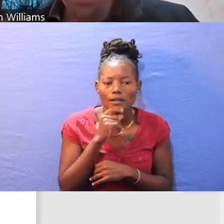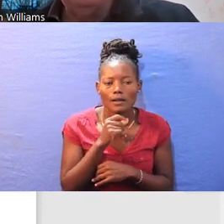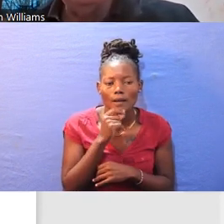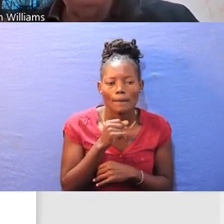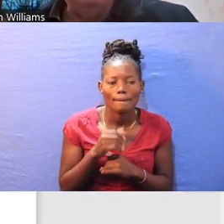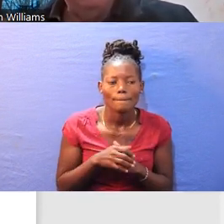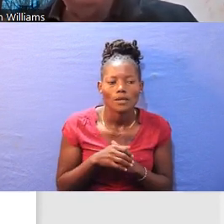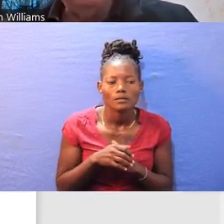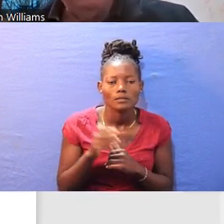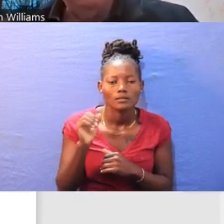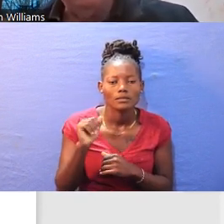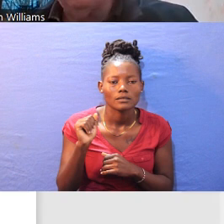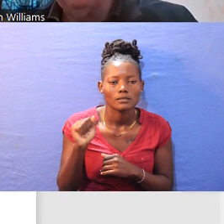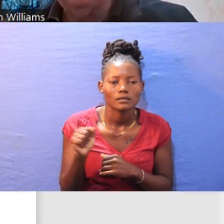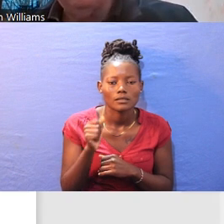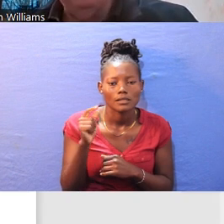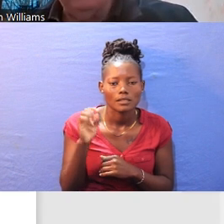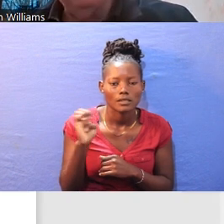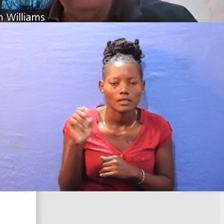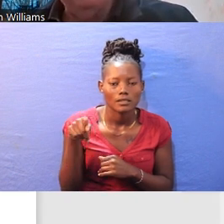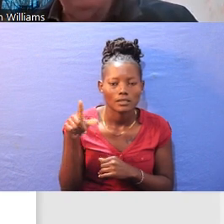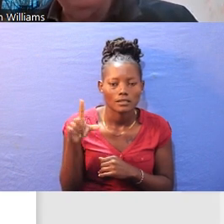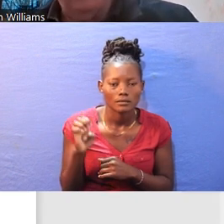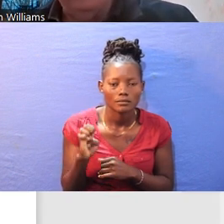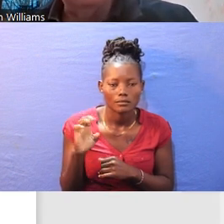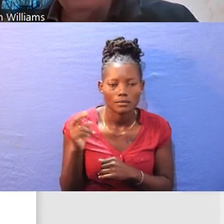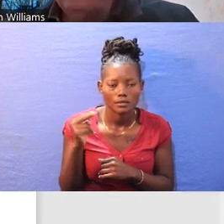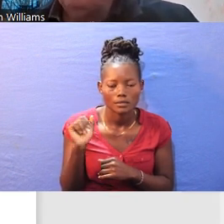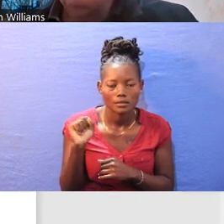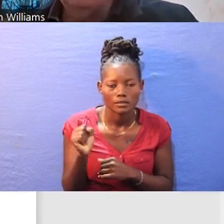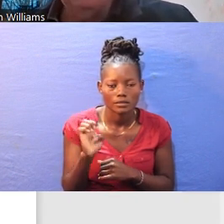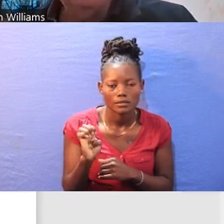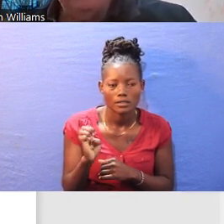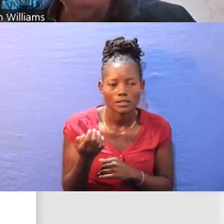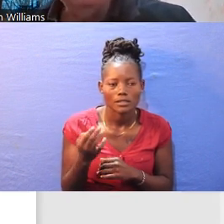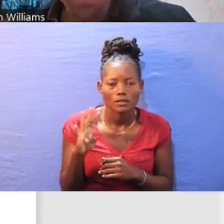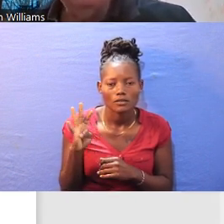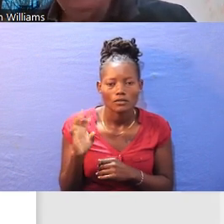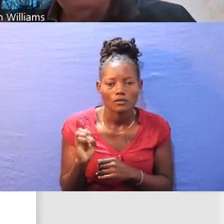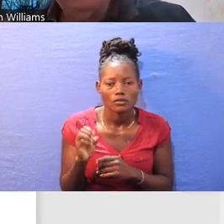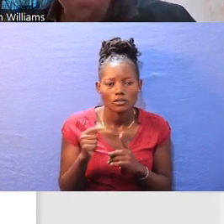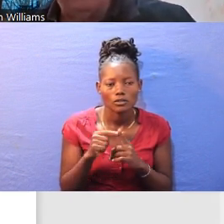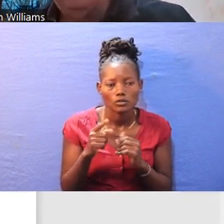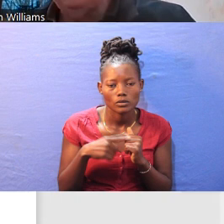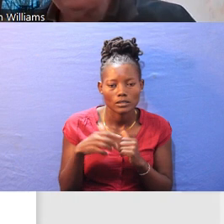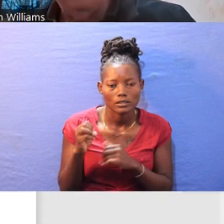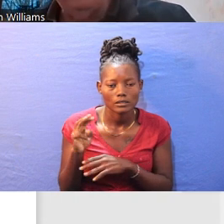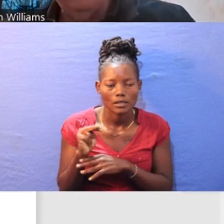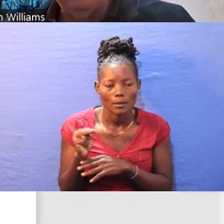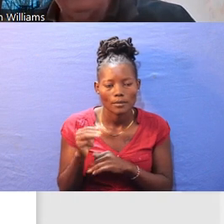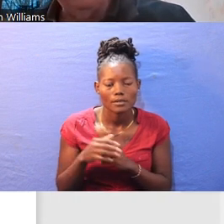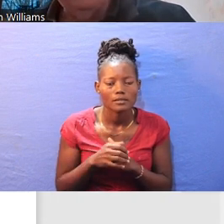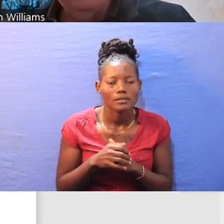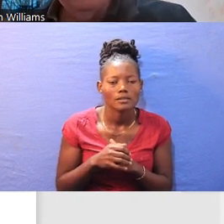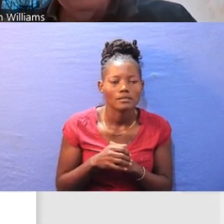I used to coach a young man whose brother held the world record in steeplechase. Every Monday morning, he was doing hill sprints, about 40 to 60 meter